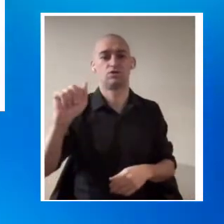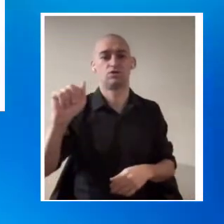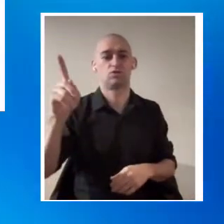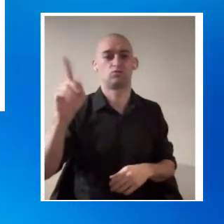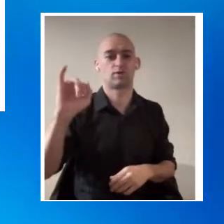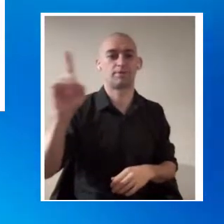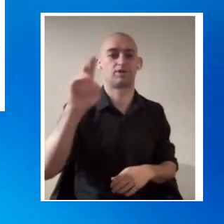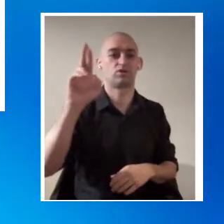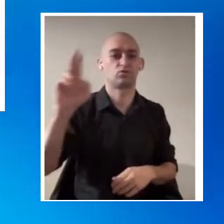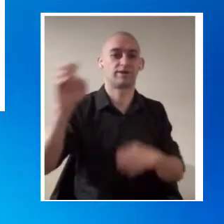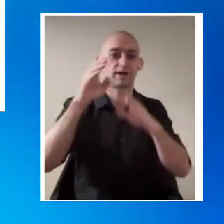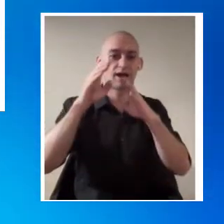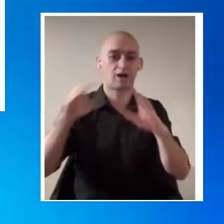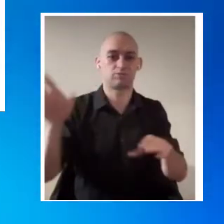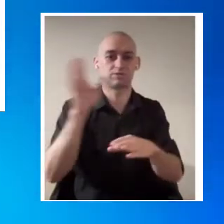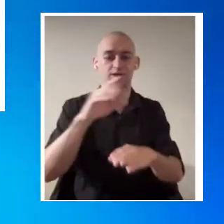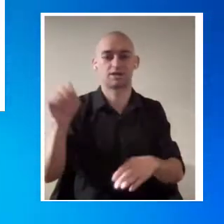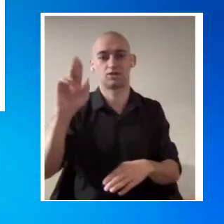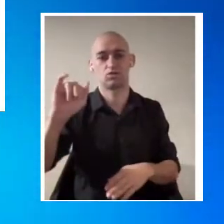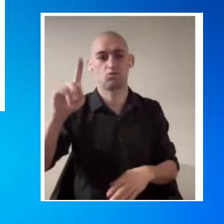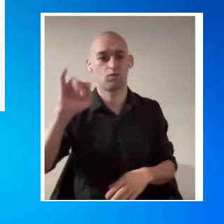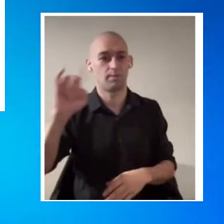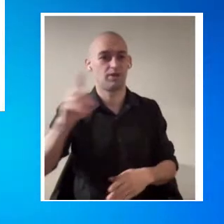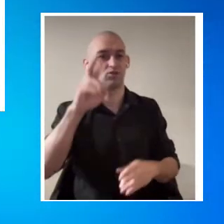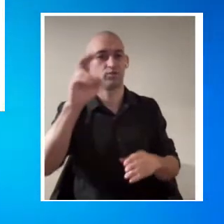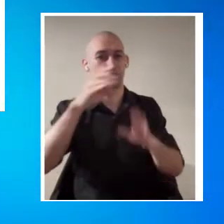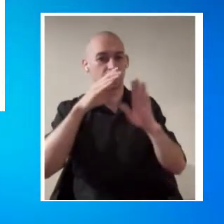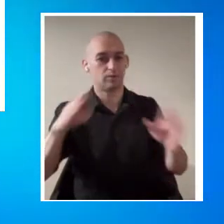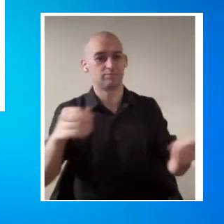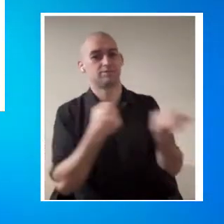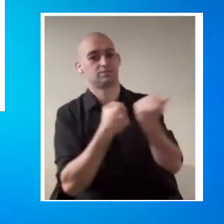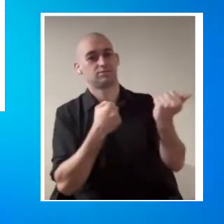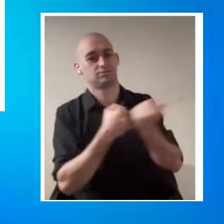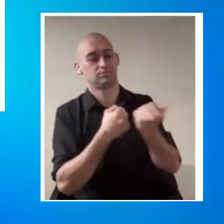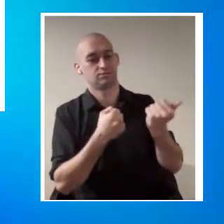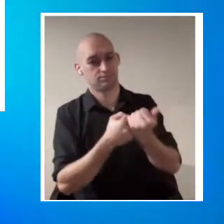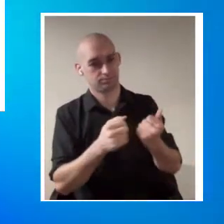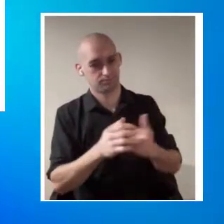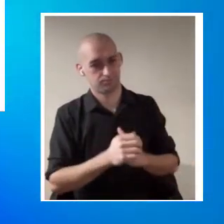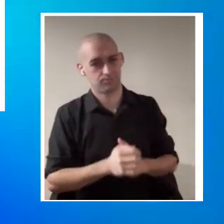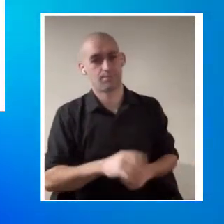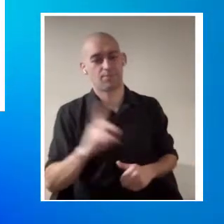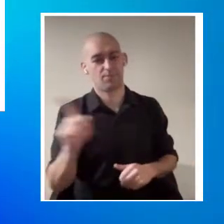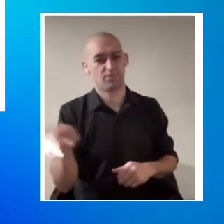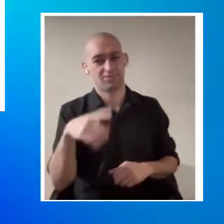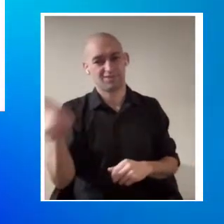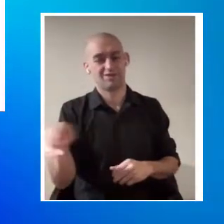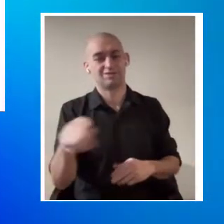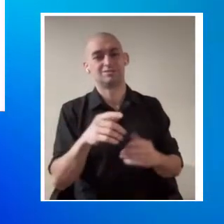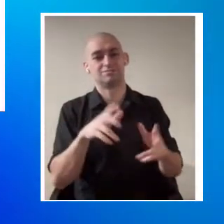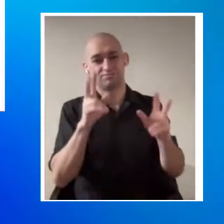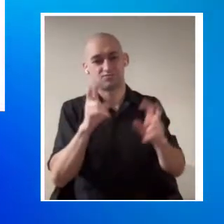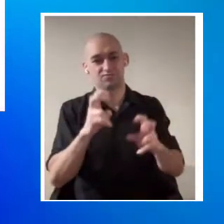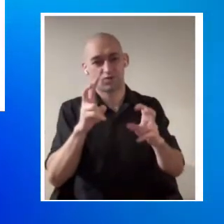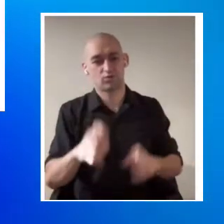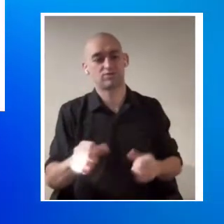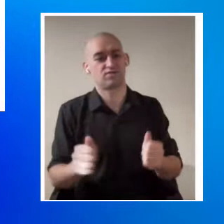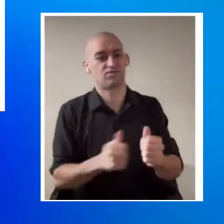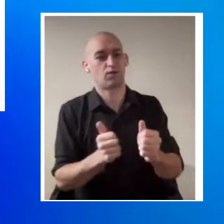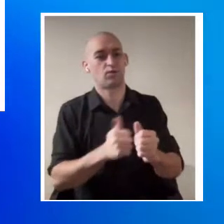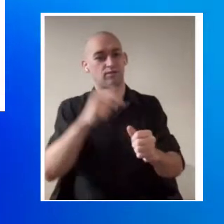rapid rehousing assistance. Homeless management information system that tracks provision of these services.